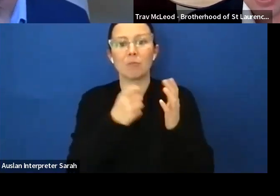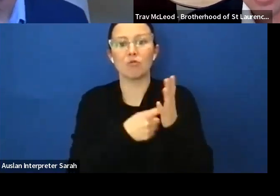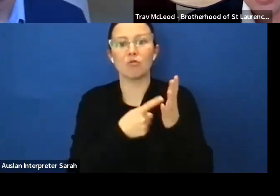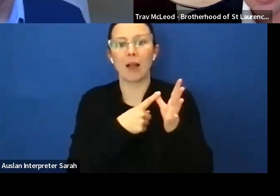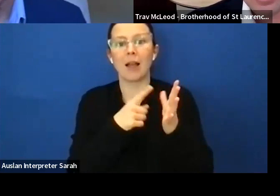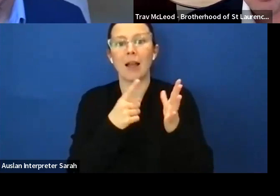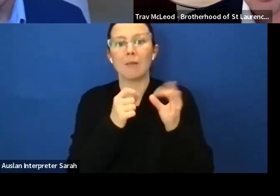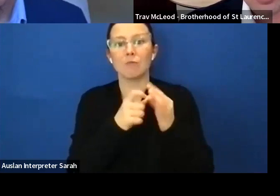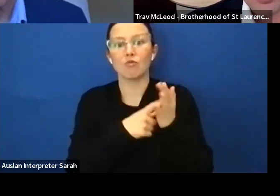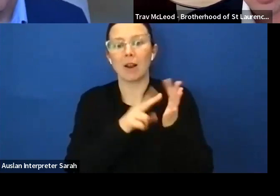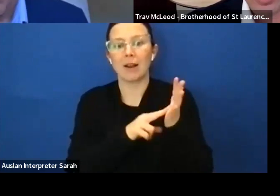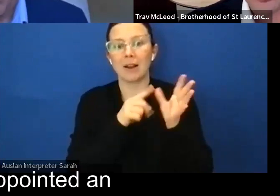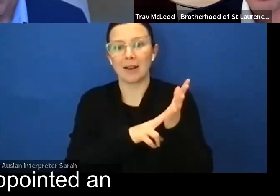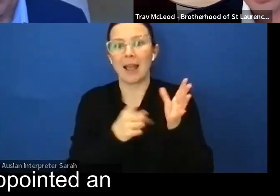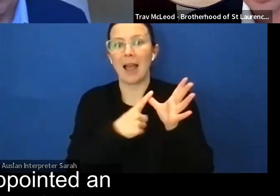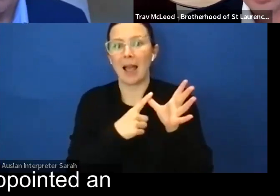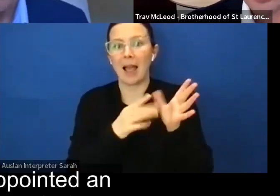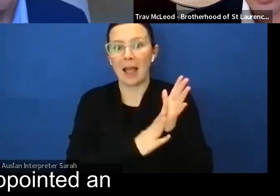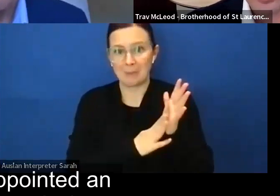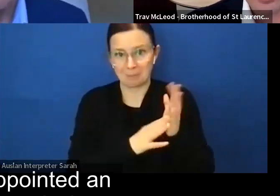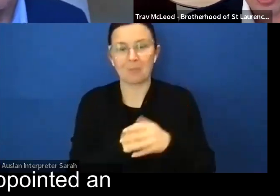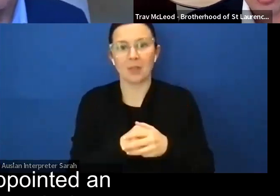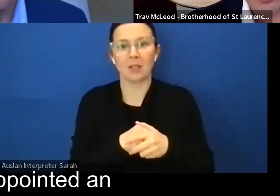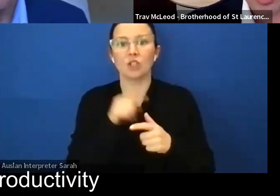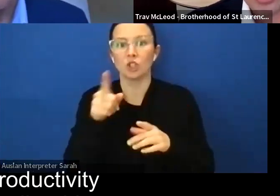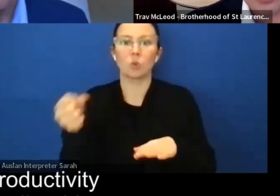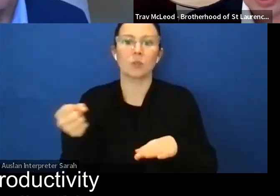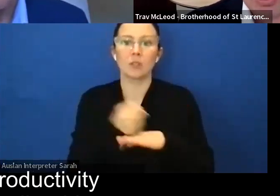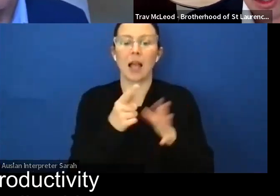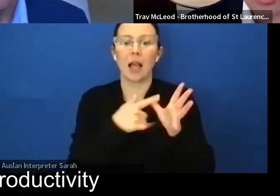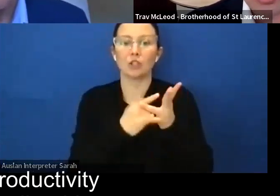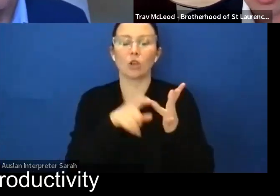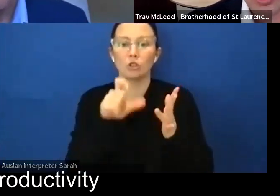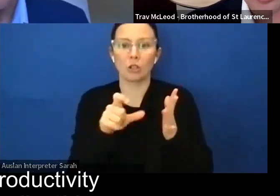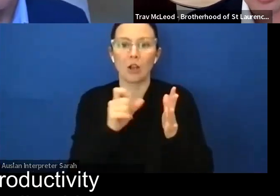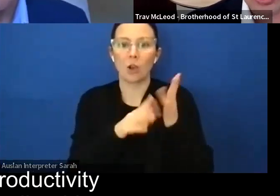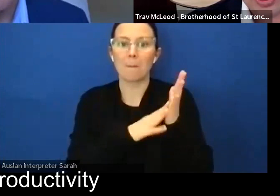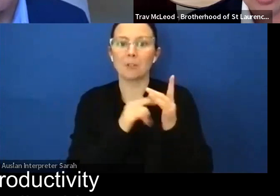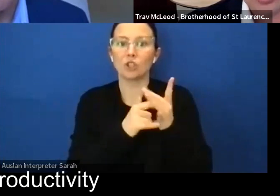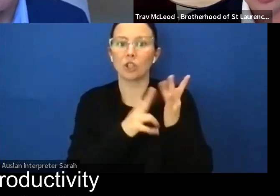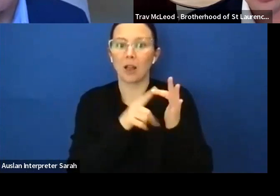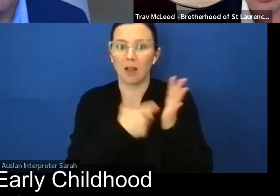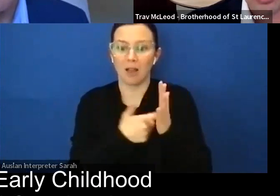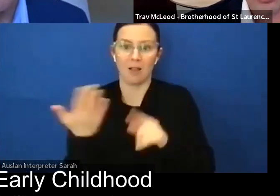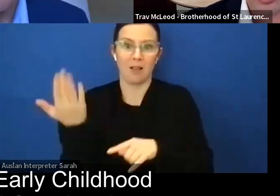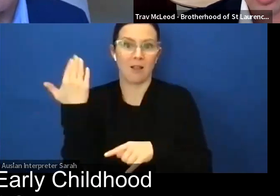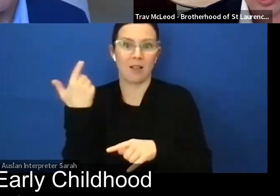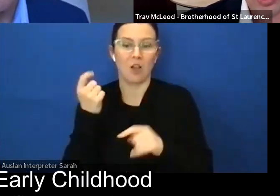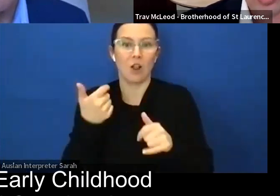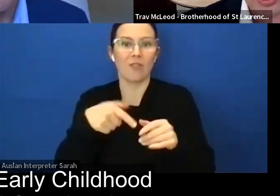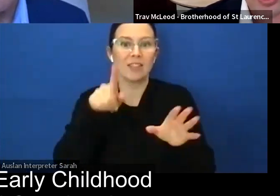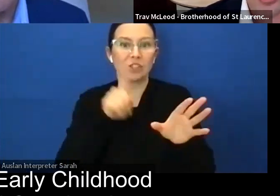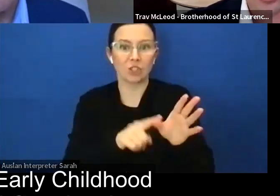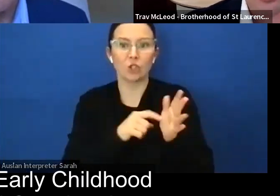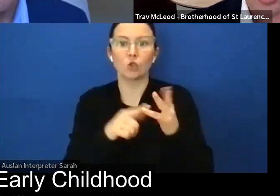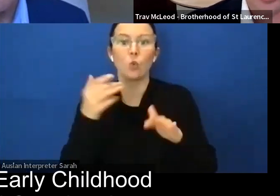AM, who was appointed an Associate Commissioner with the Productivity Commission earlier this year to work on the Early